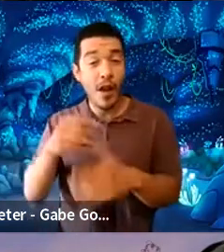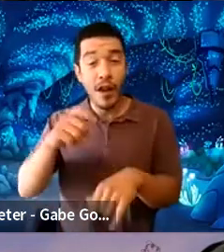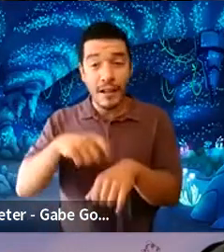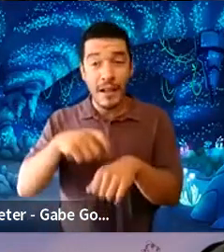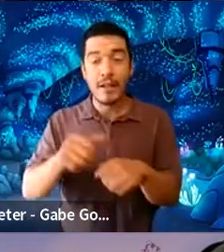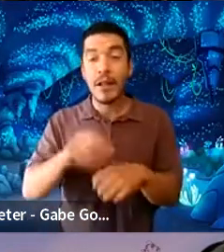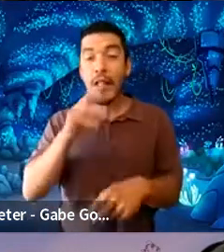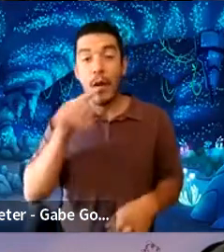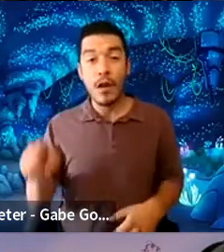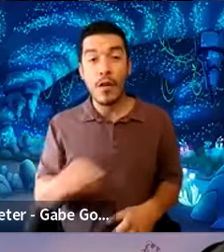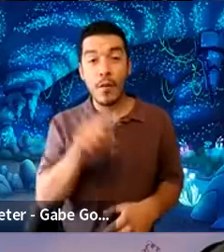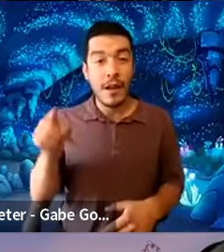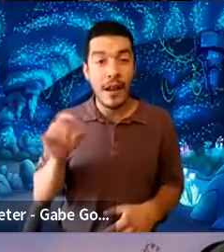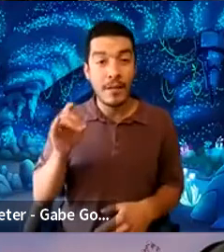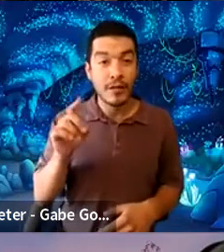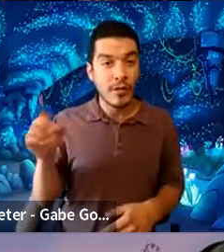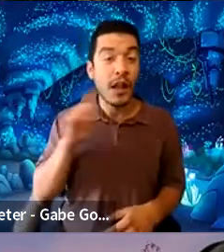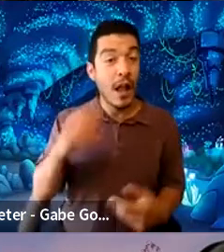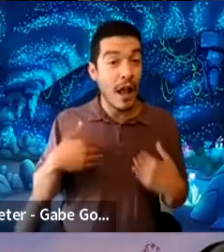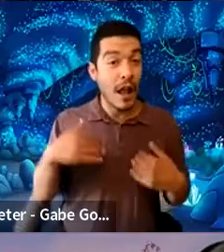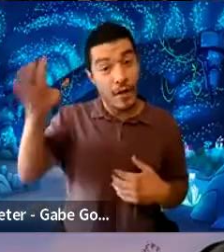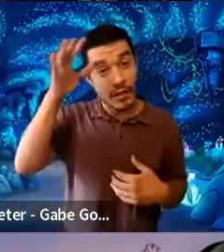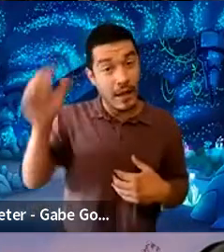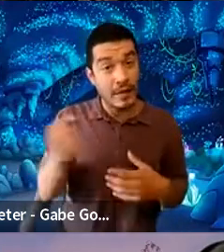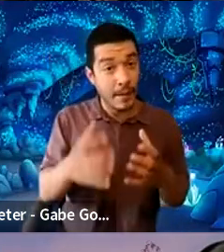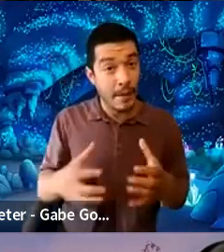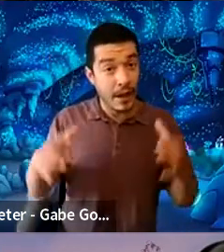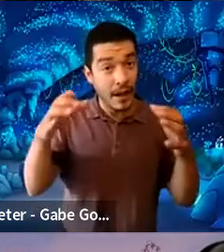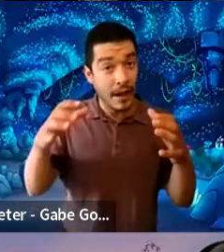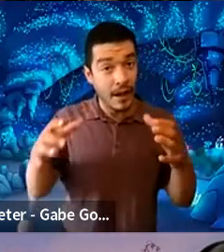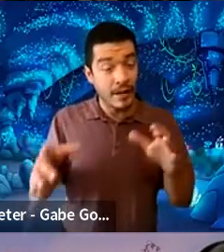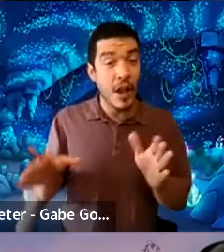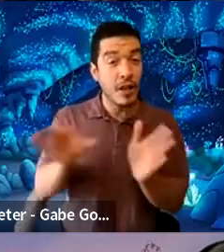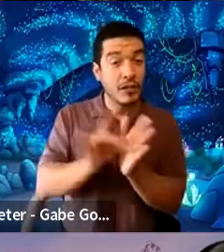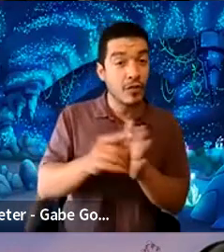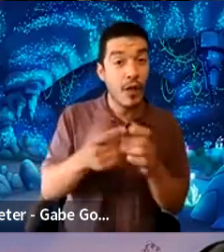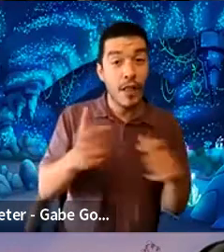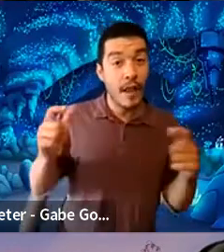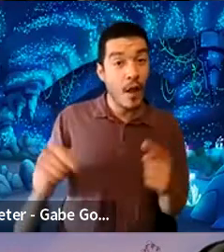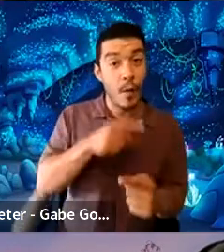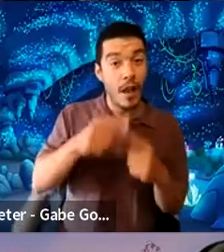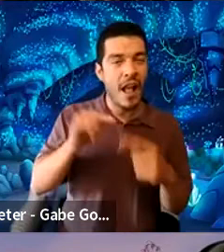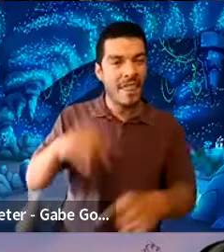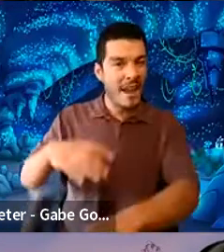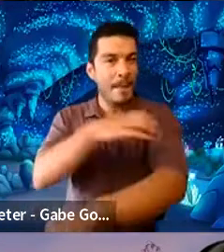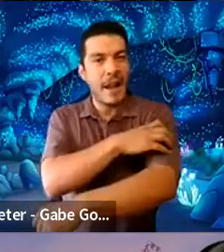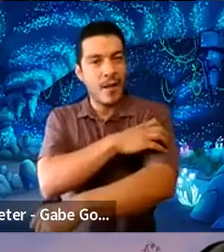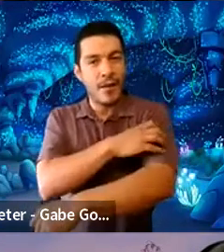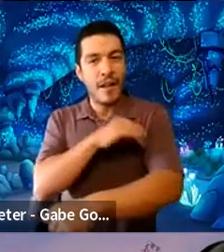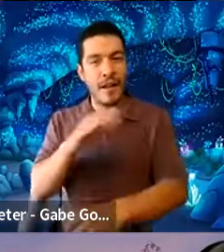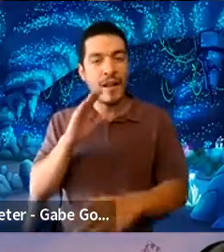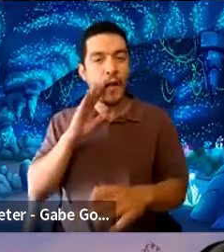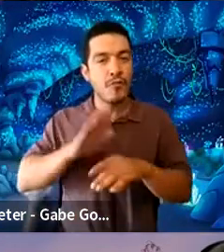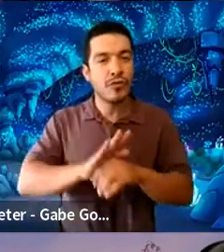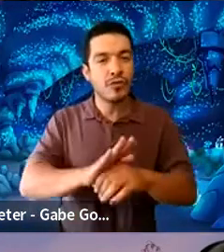wheel episodes, she actually has her dad's pots attached to the giant wheel that powers that swing that will push